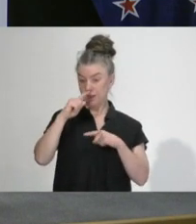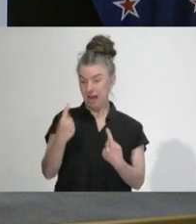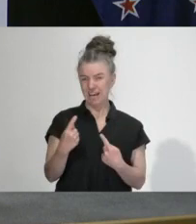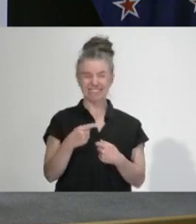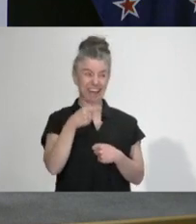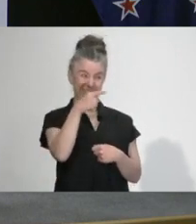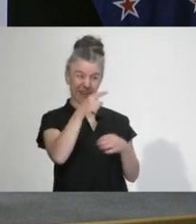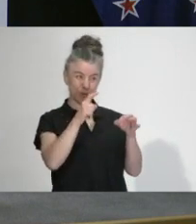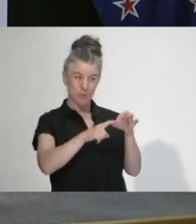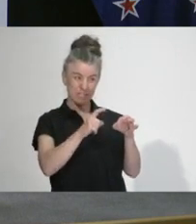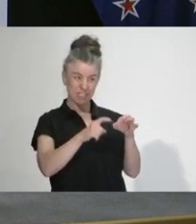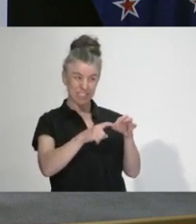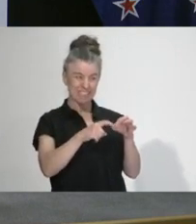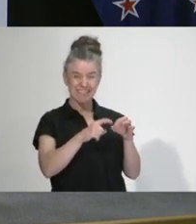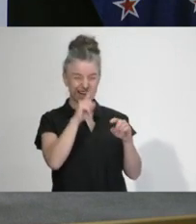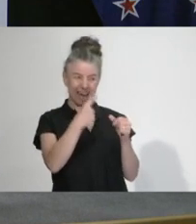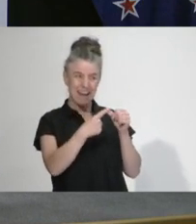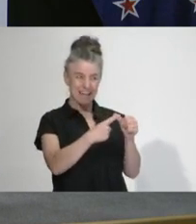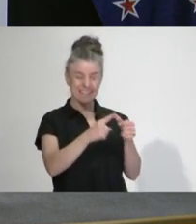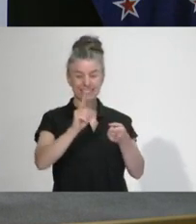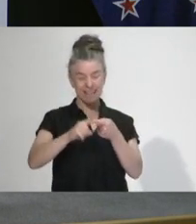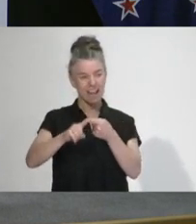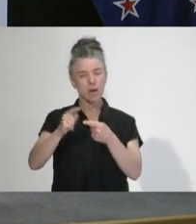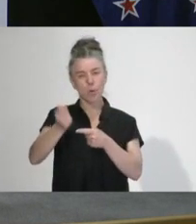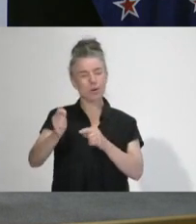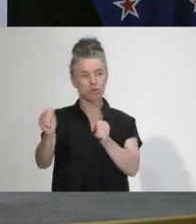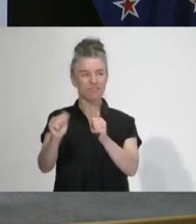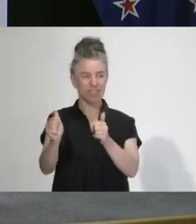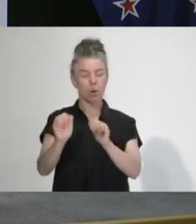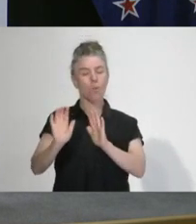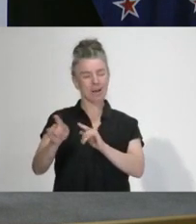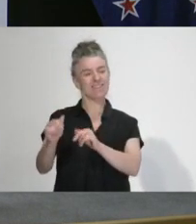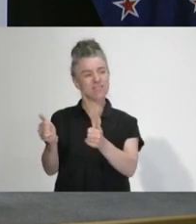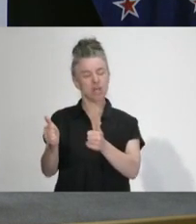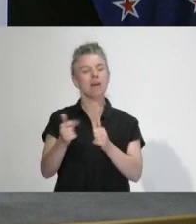question when an appeal may still be coming, I need to let that run its course.